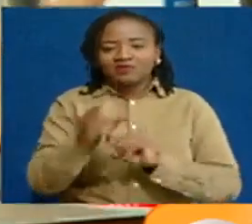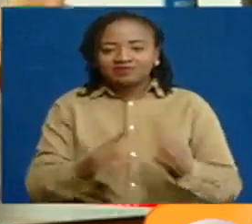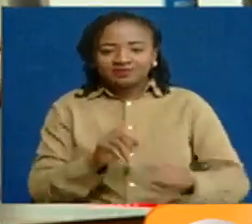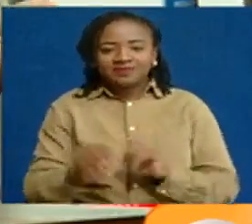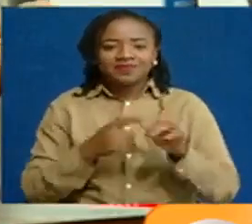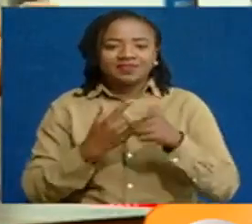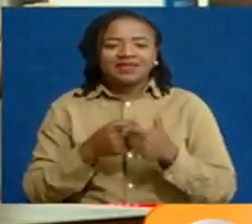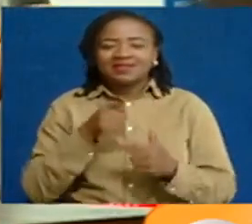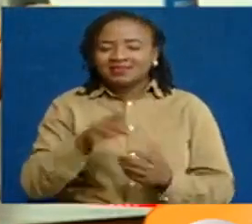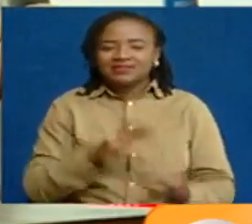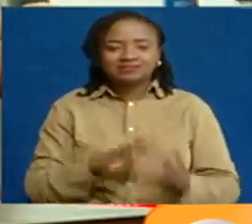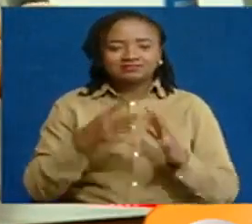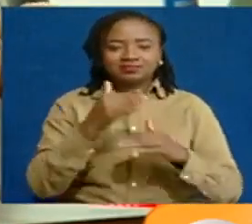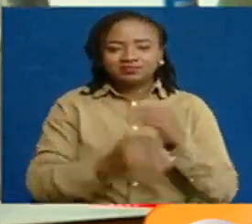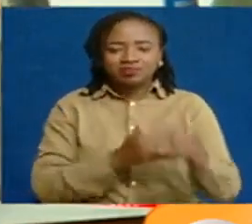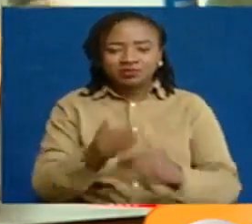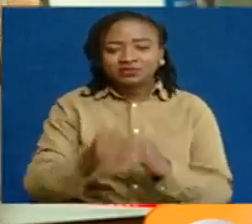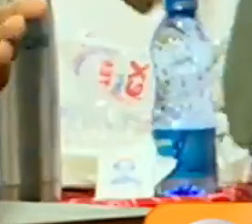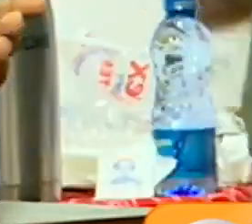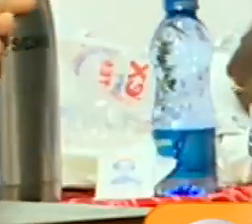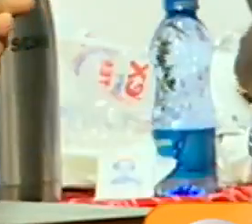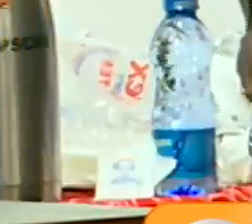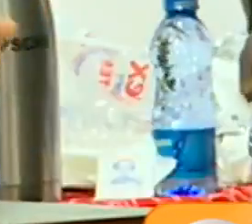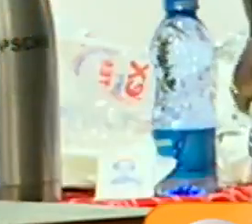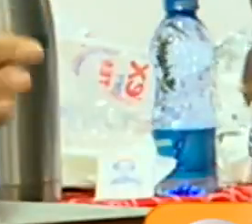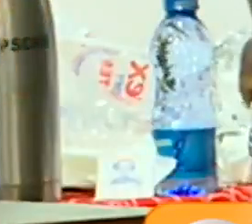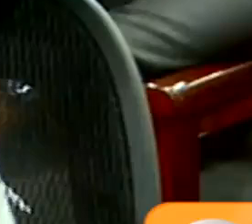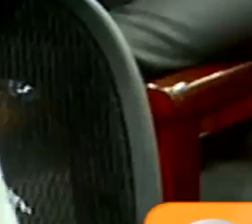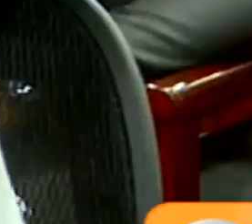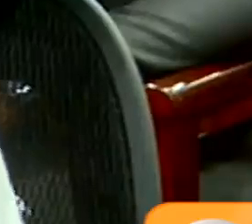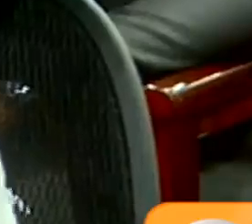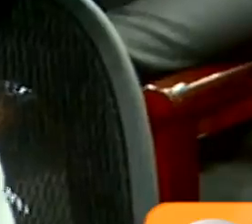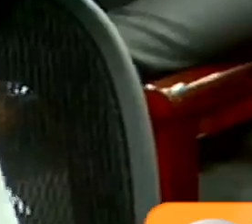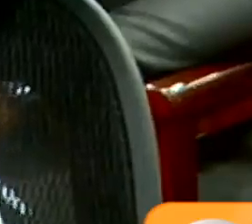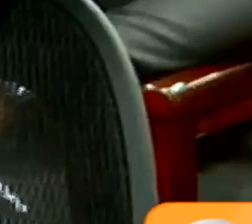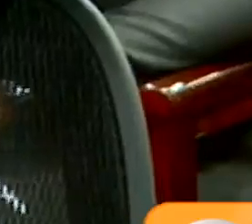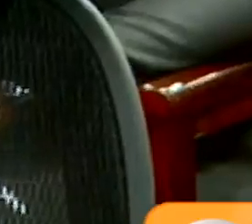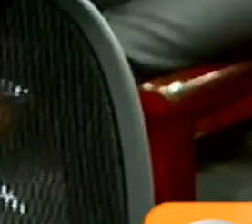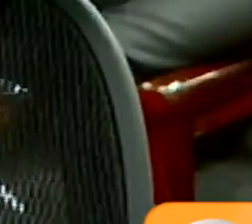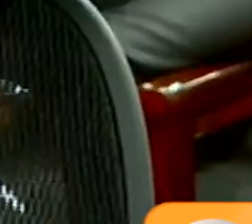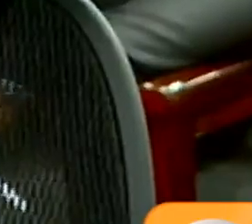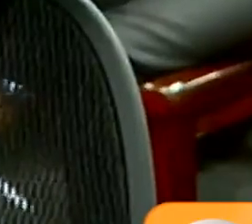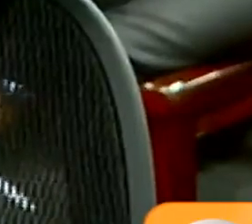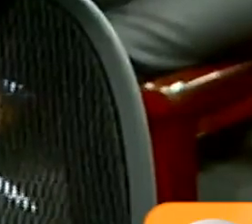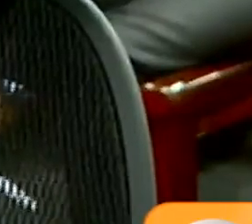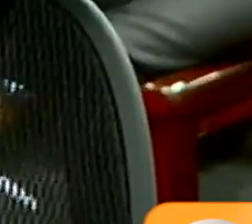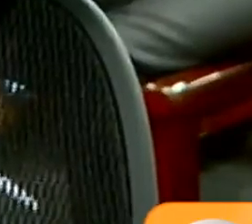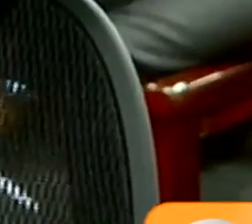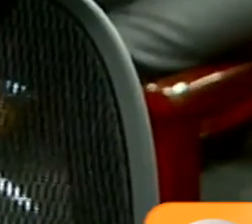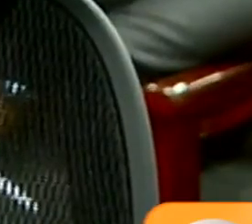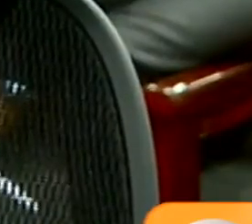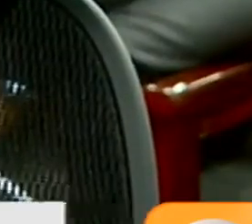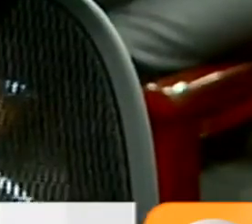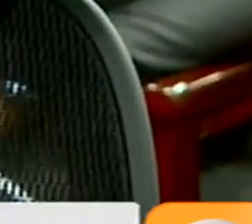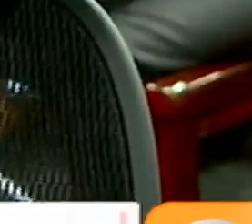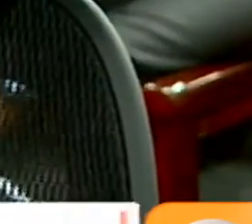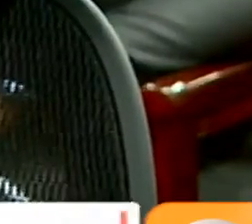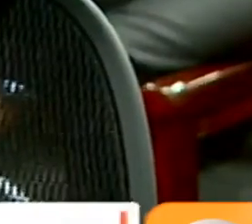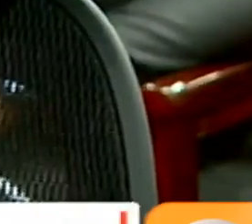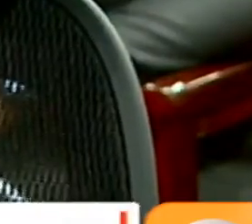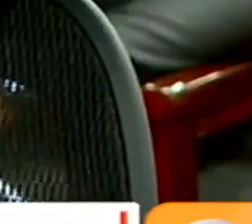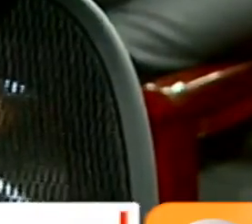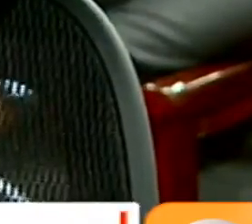on process. It's not in low income. Because you are not ready, you don't seem to be ready for that. Indeed, once you have, once you are taking